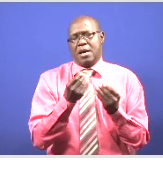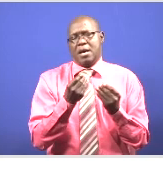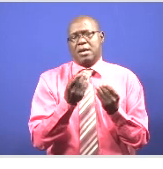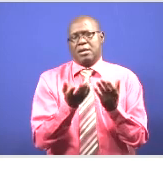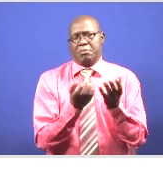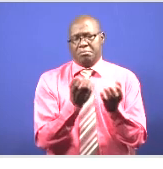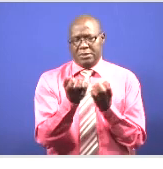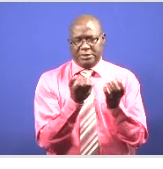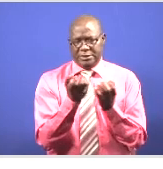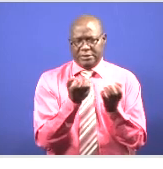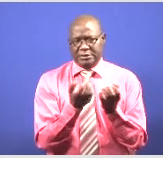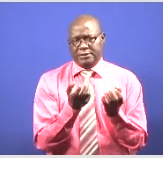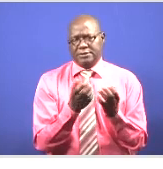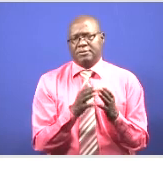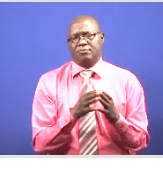transactions.